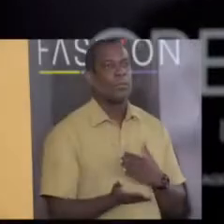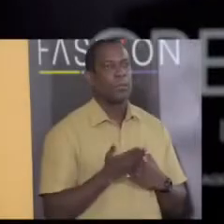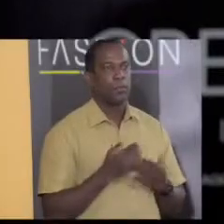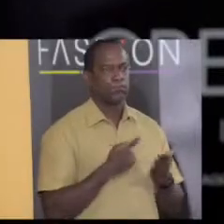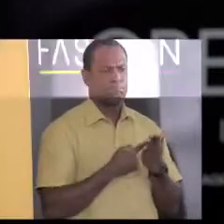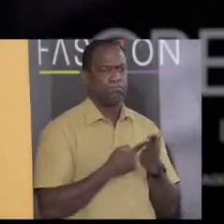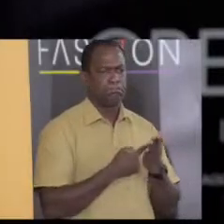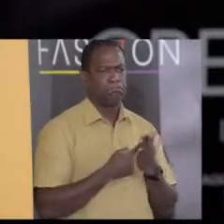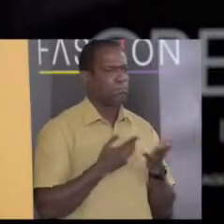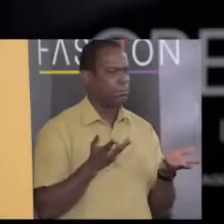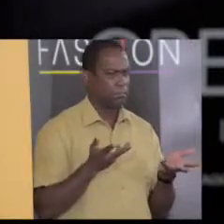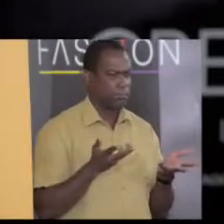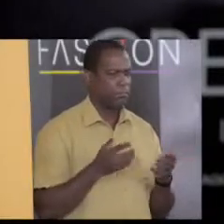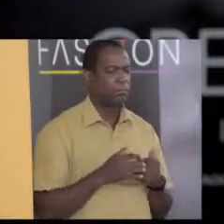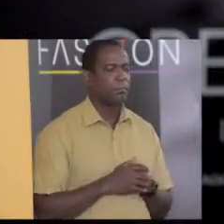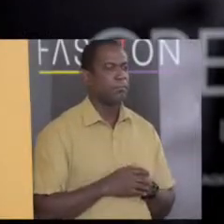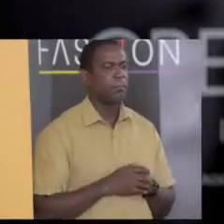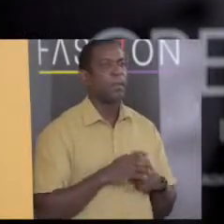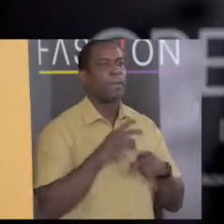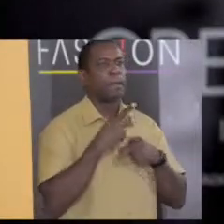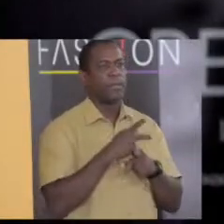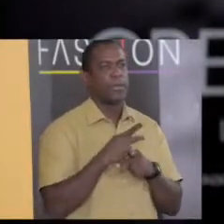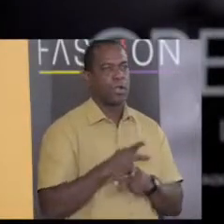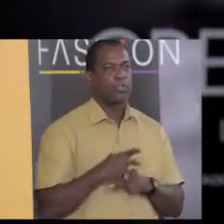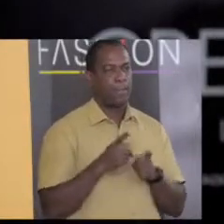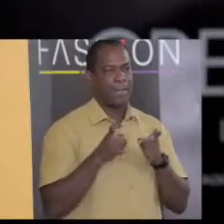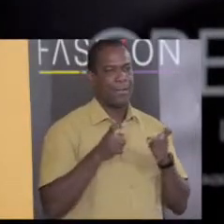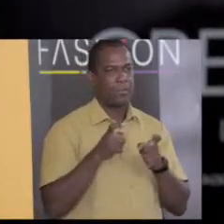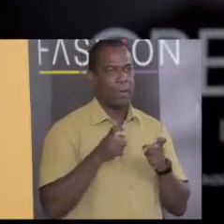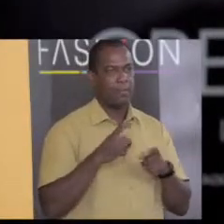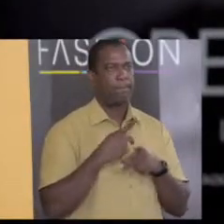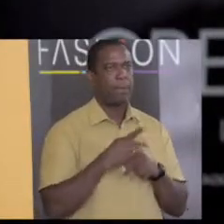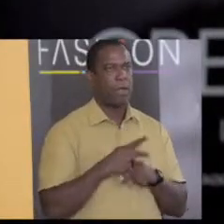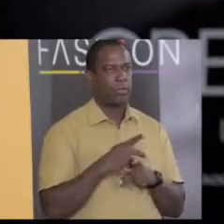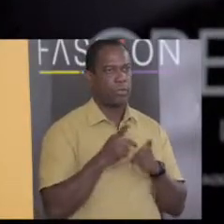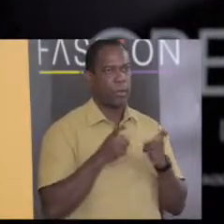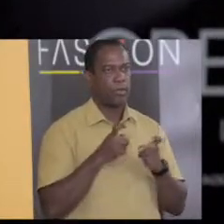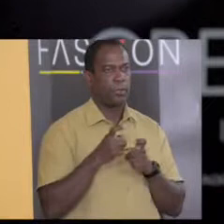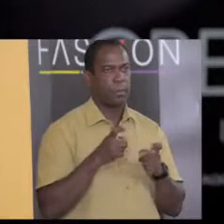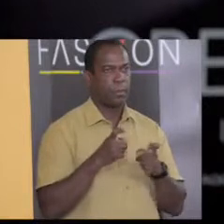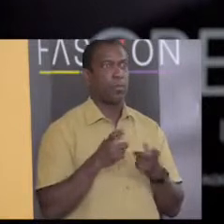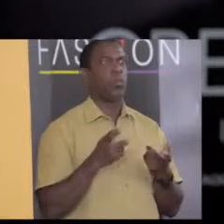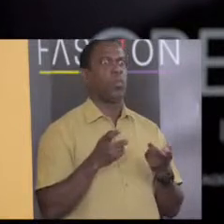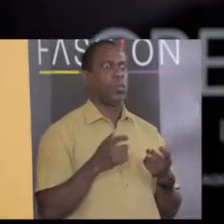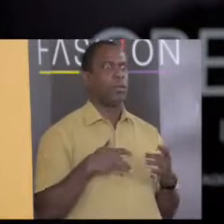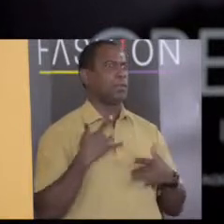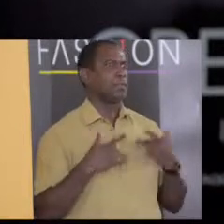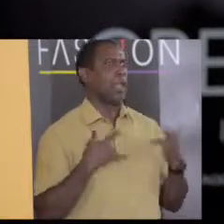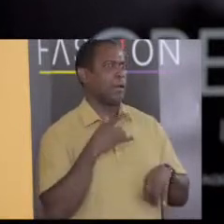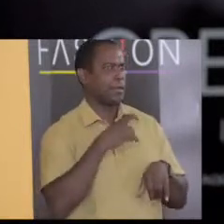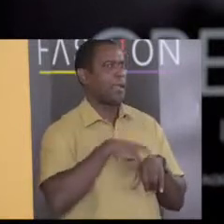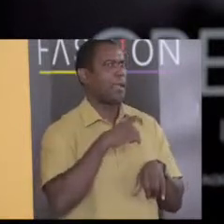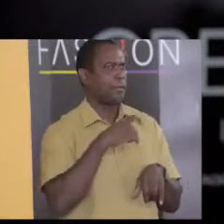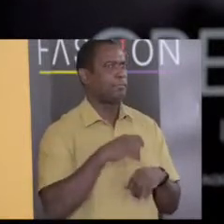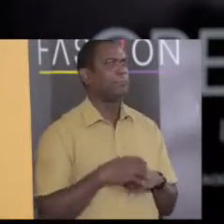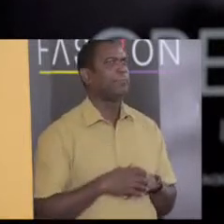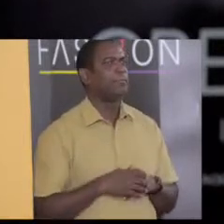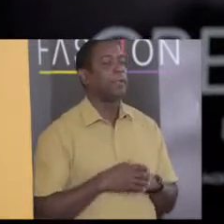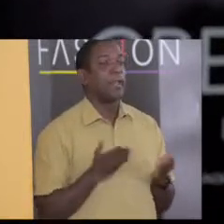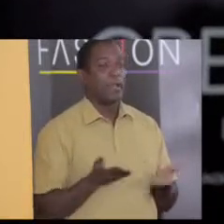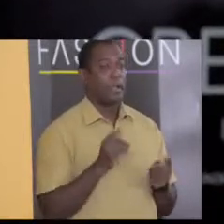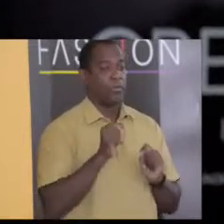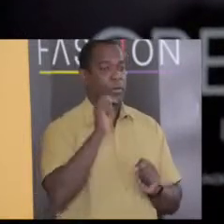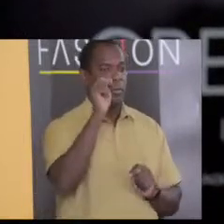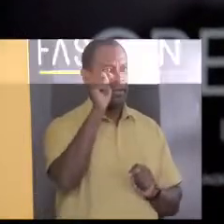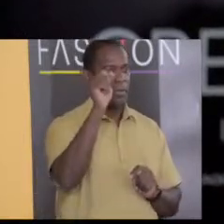Okay, so this morning we are talking about production management. This is an exciting